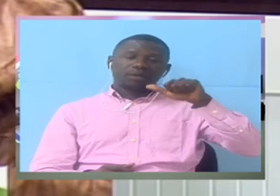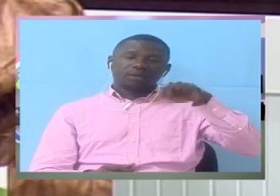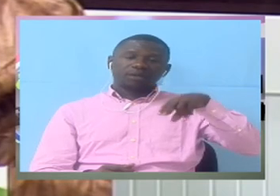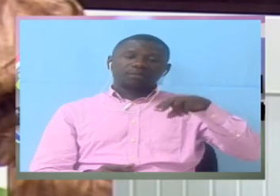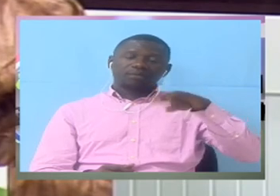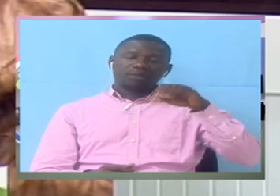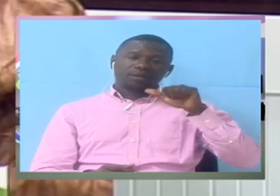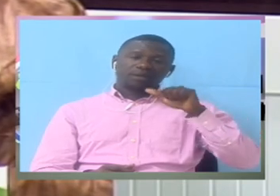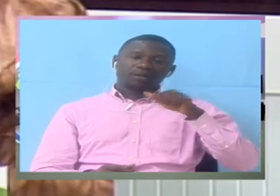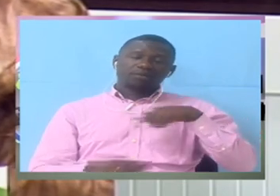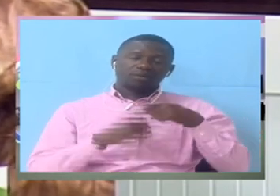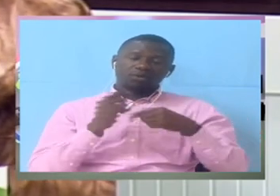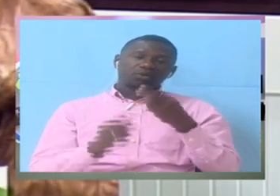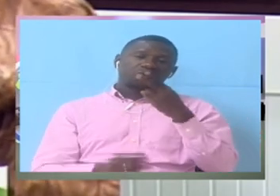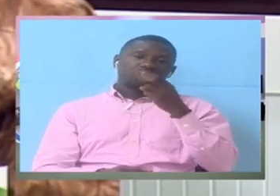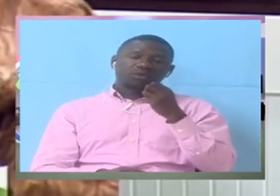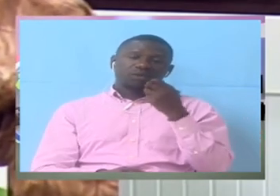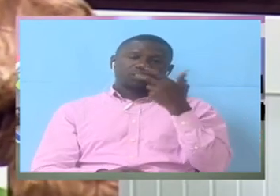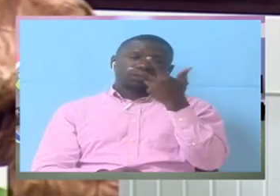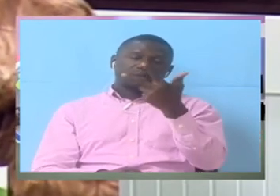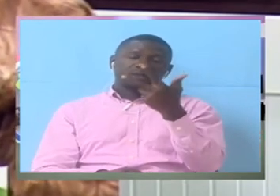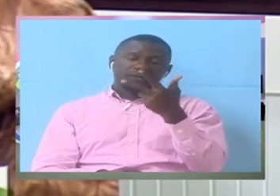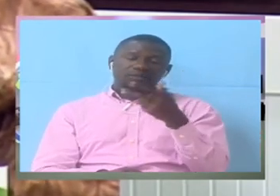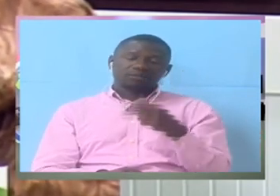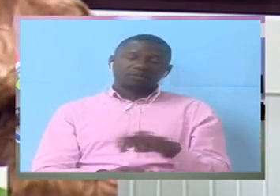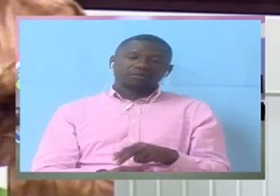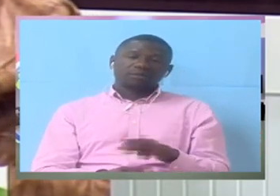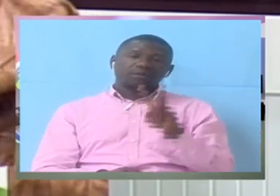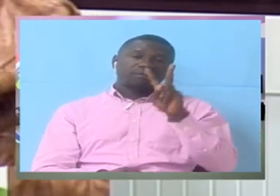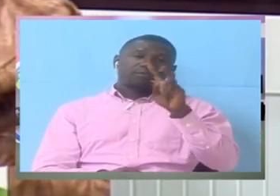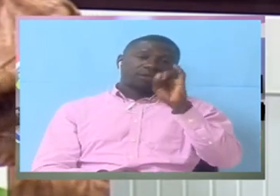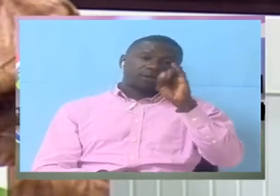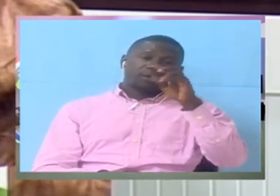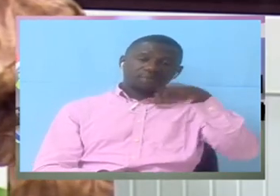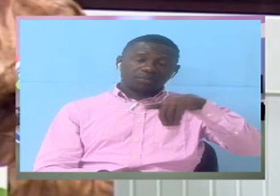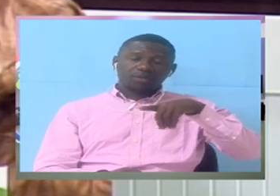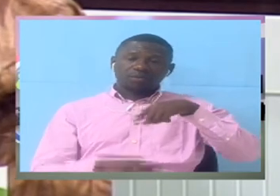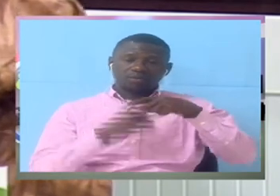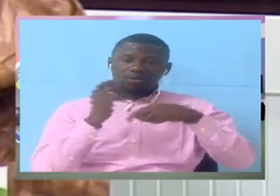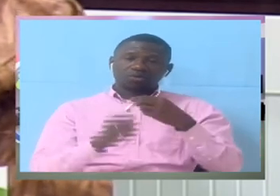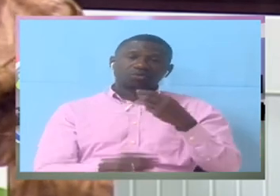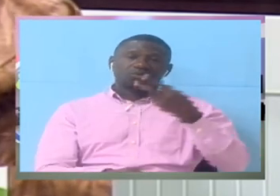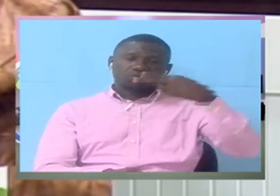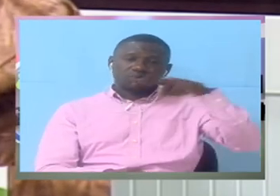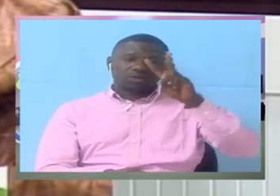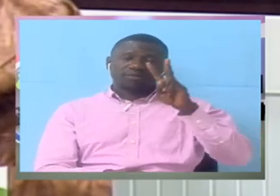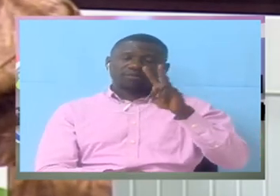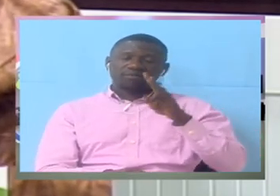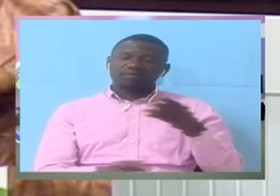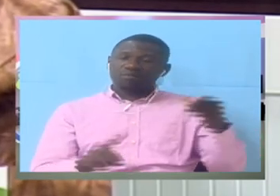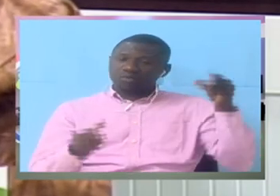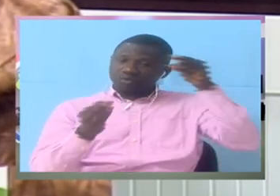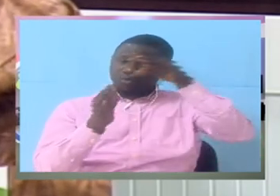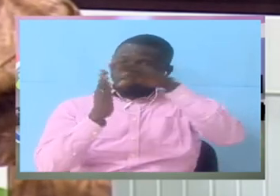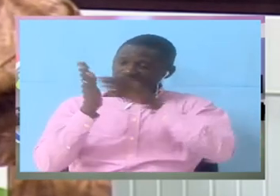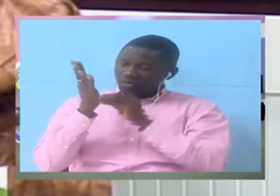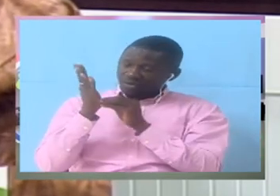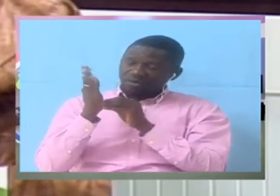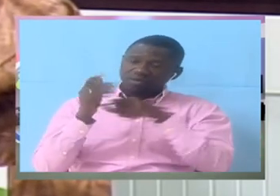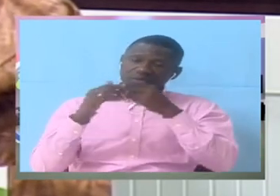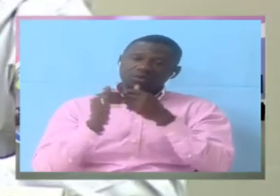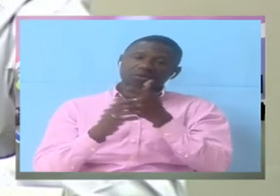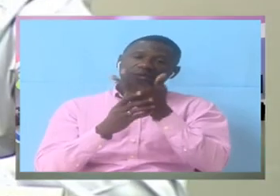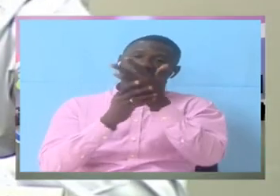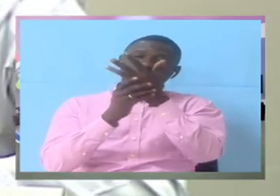lebeji. 28 are there. VIP. VIP. 12 lebeji. 12 are there. You come from your mouth is 90. If you put that all together, it's